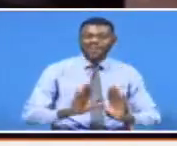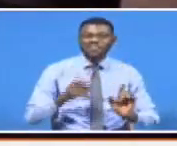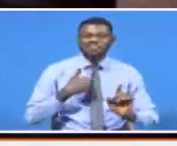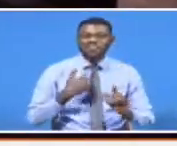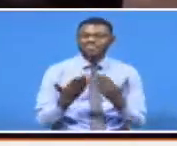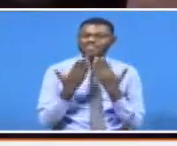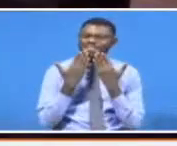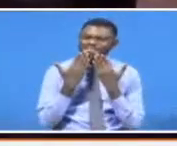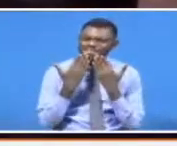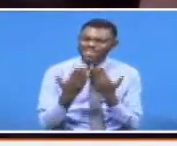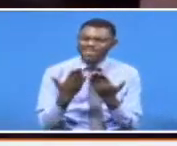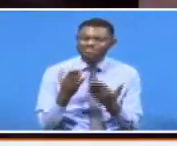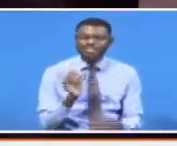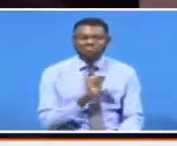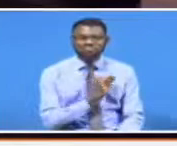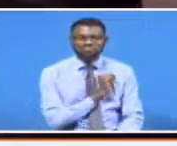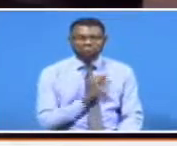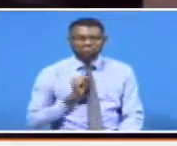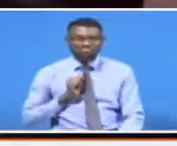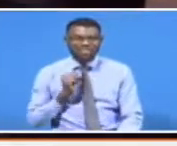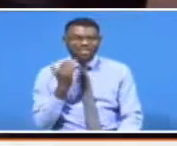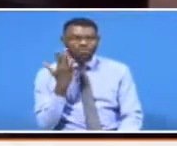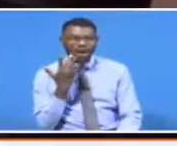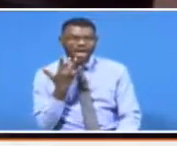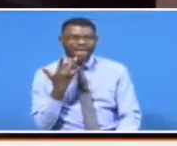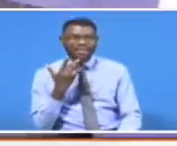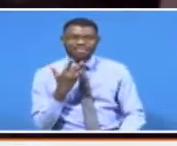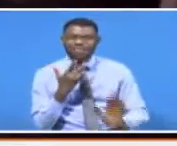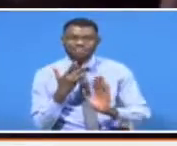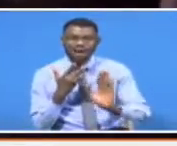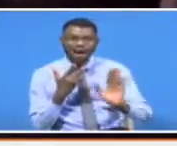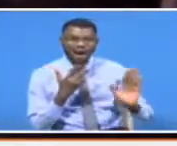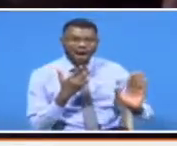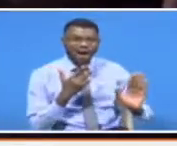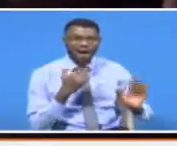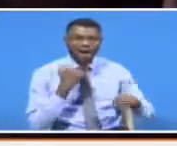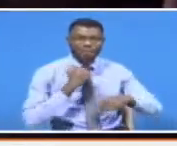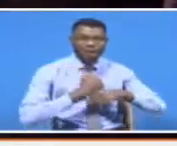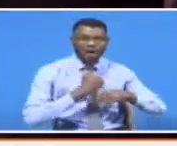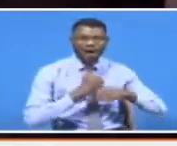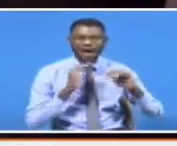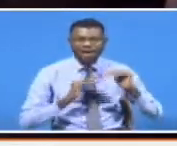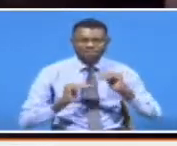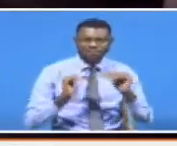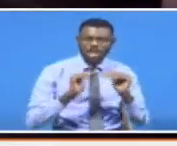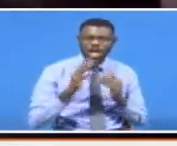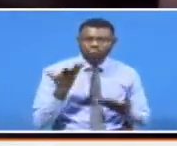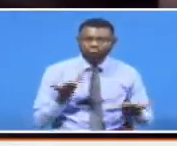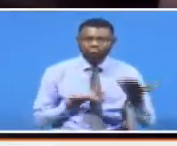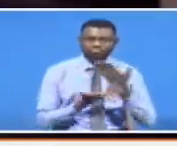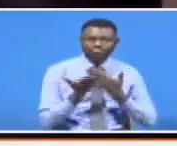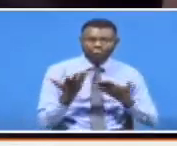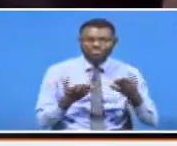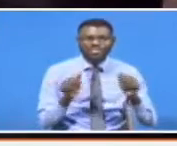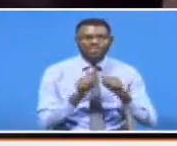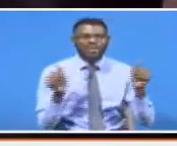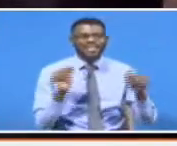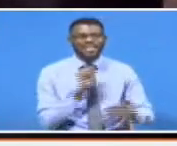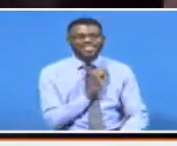the Senate for the very fair, impartial deliberations that I have had at the